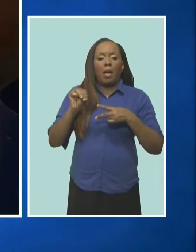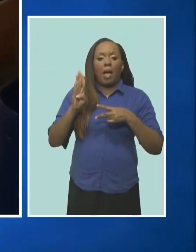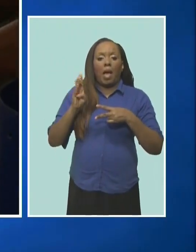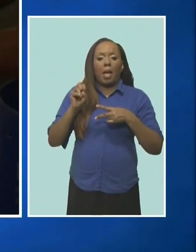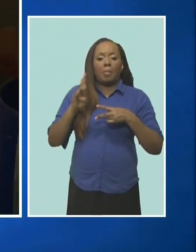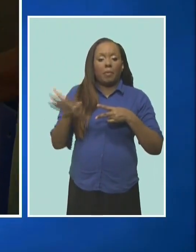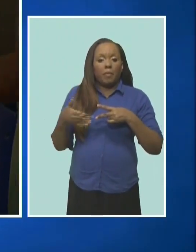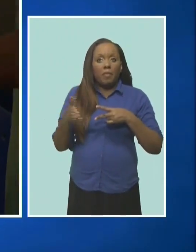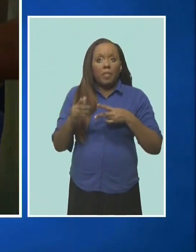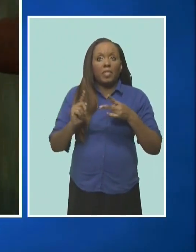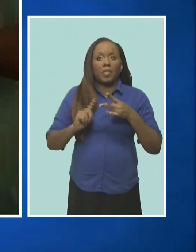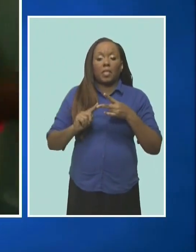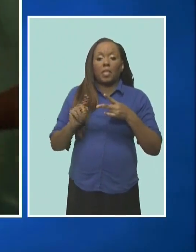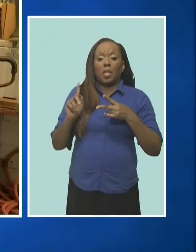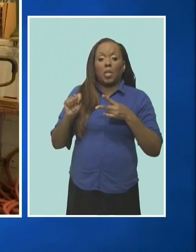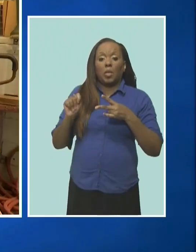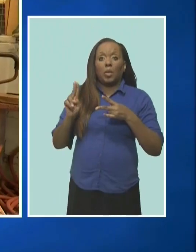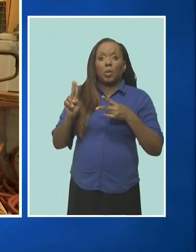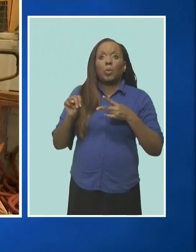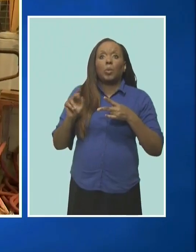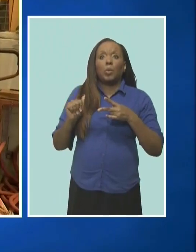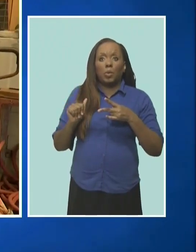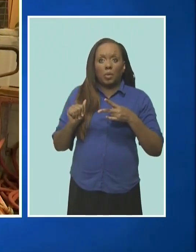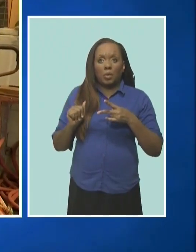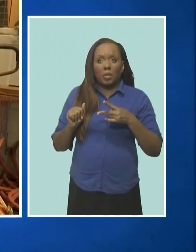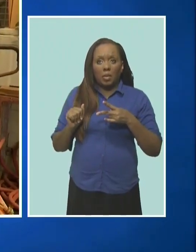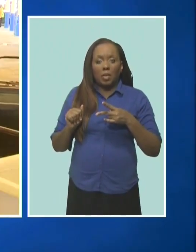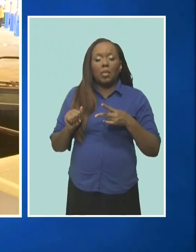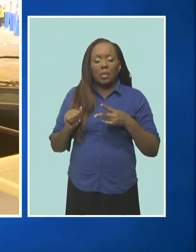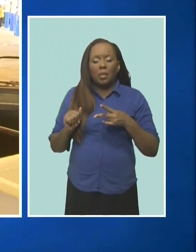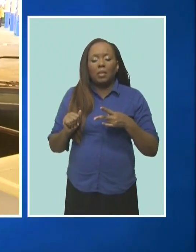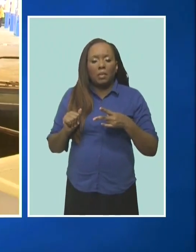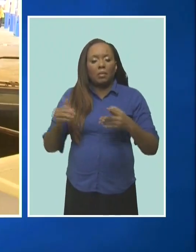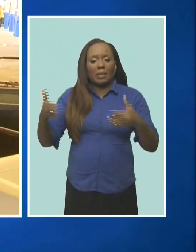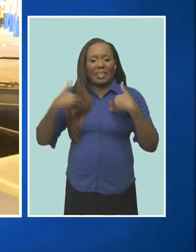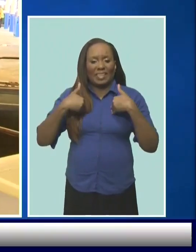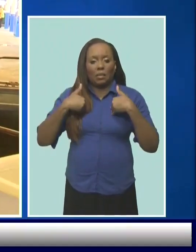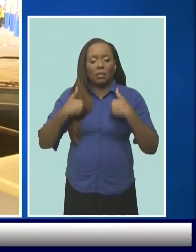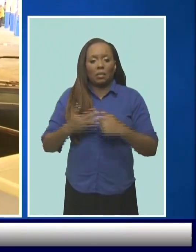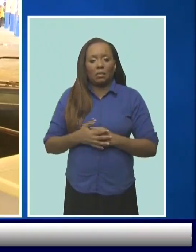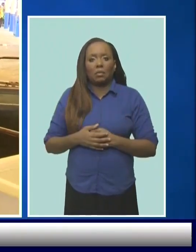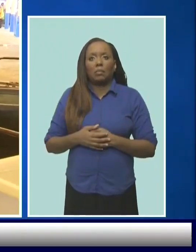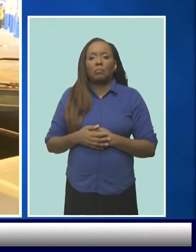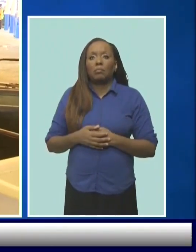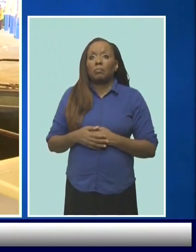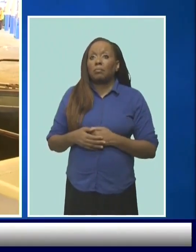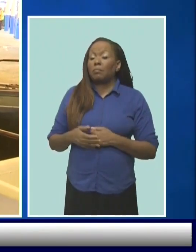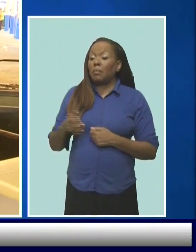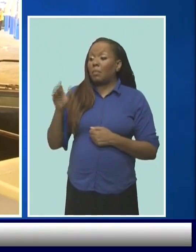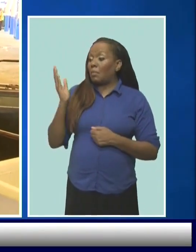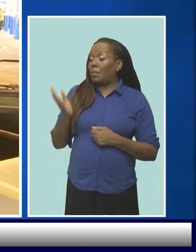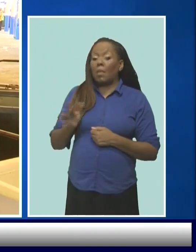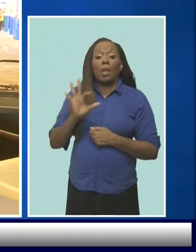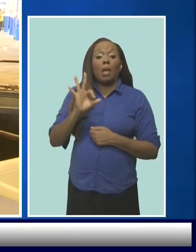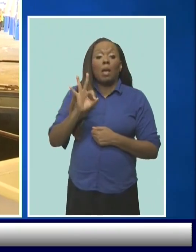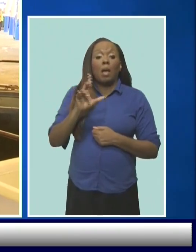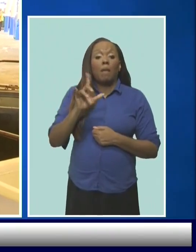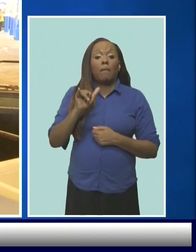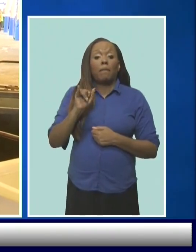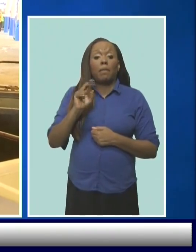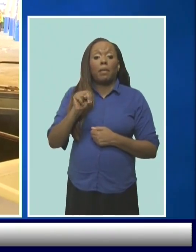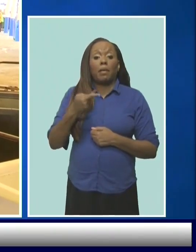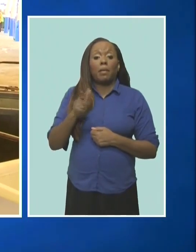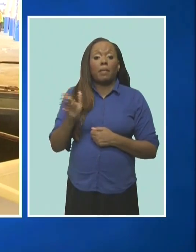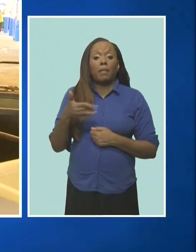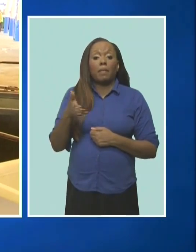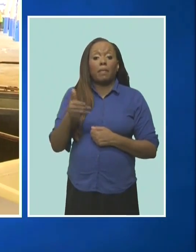boats that are working was well received by the vendors. The fish season will normally start in November and end